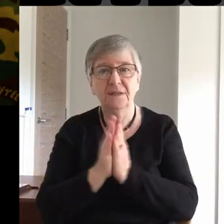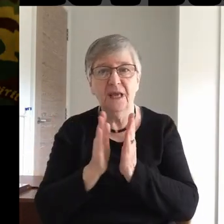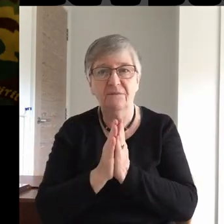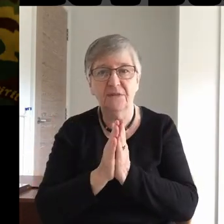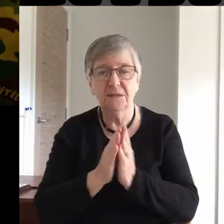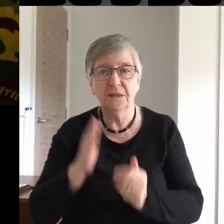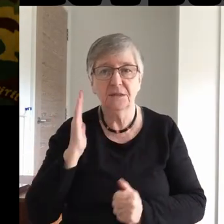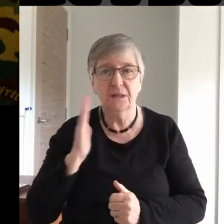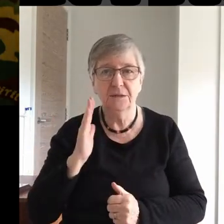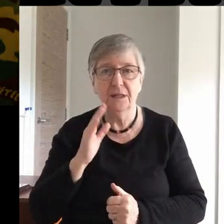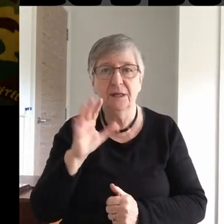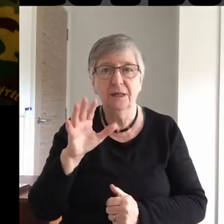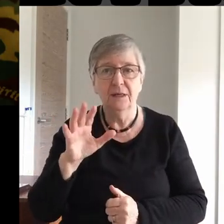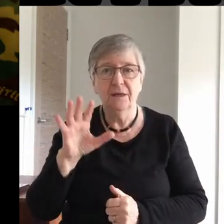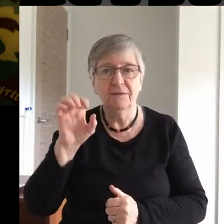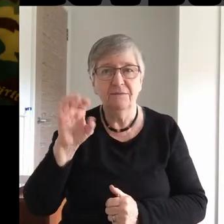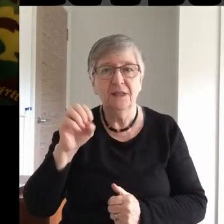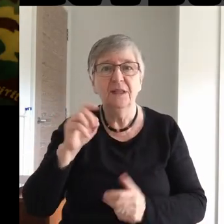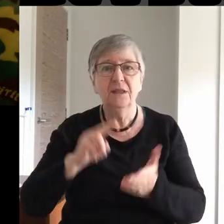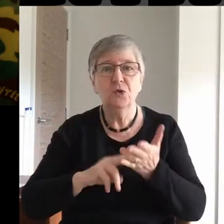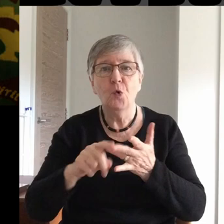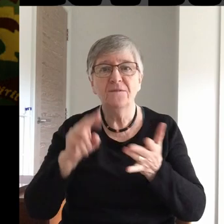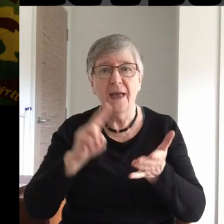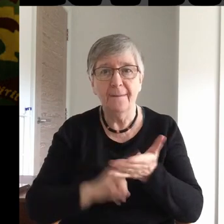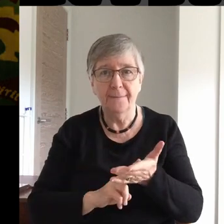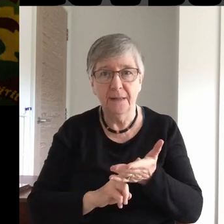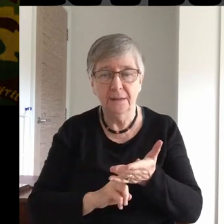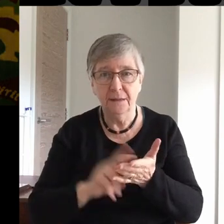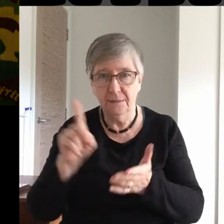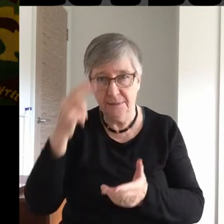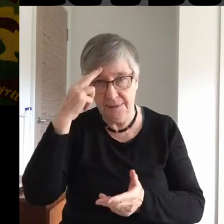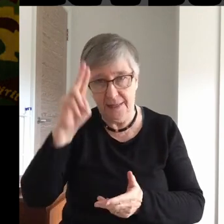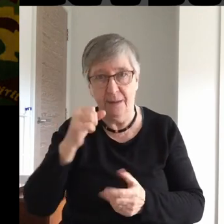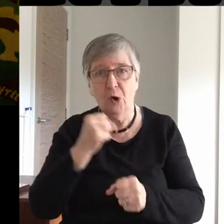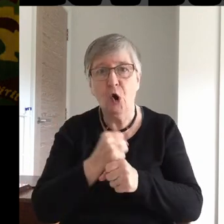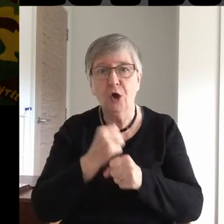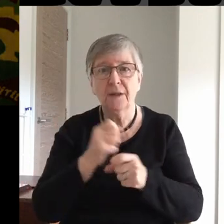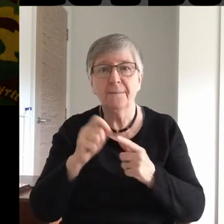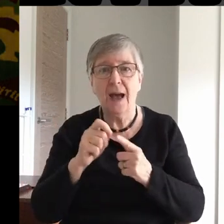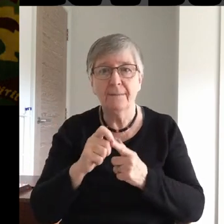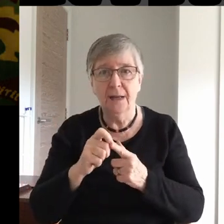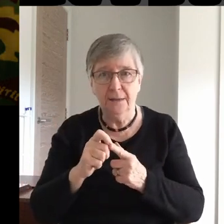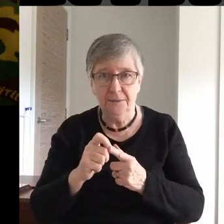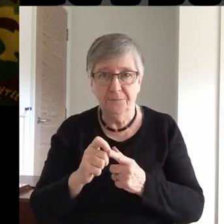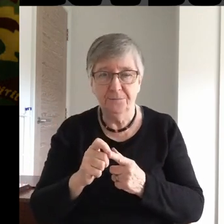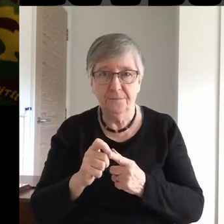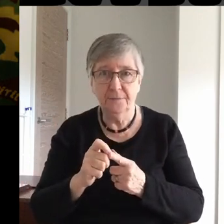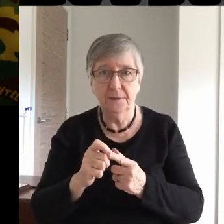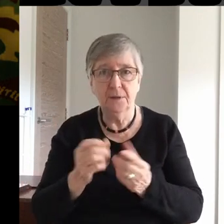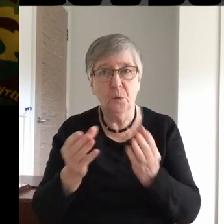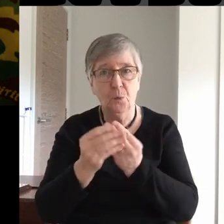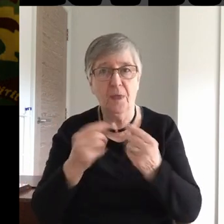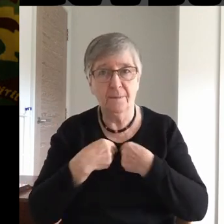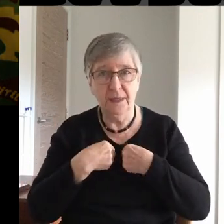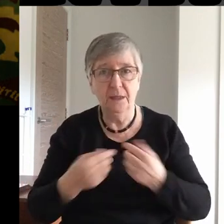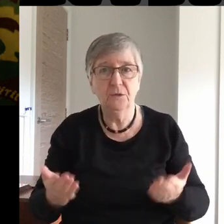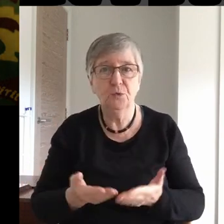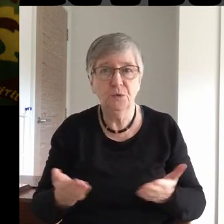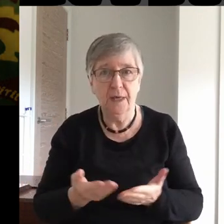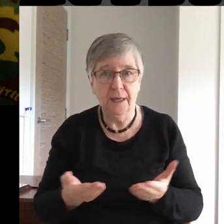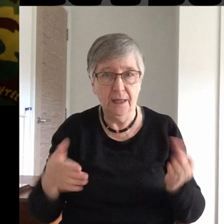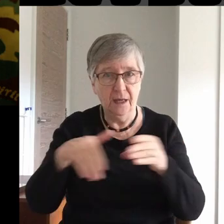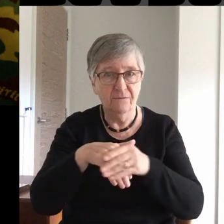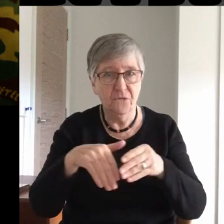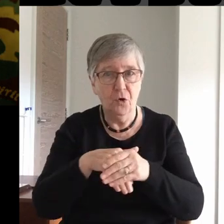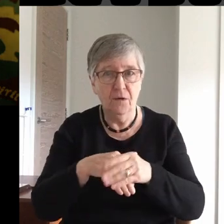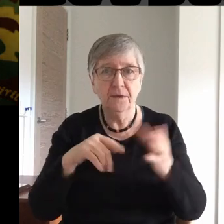15th of November at Claremont Parish Church. I'm Gordon Palmer, a minister here. As well as myself taking part in the service, there